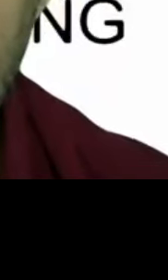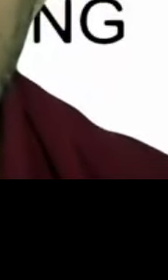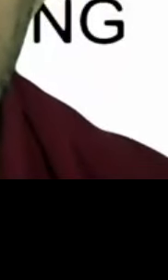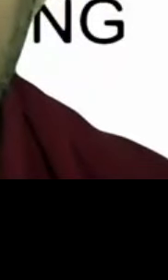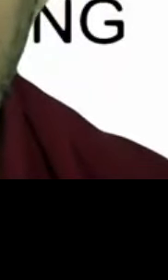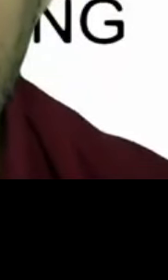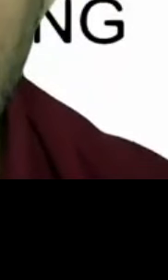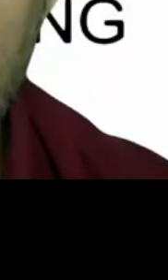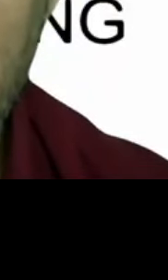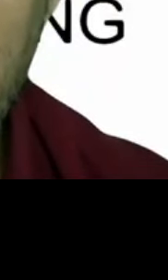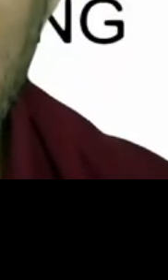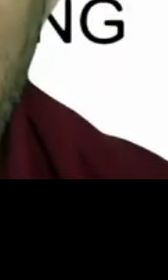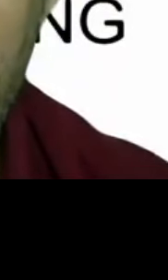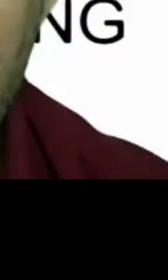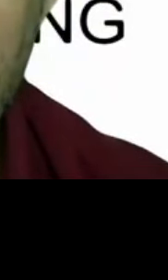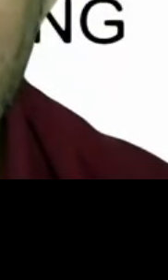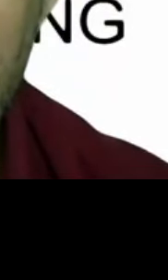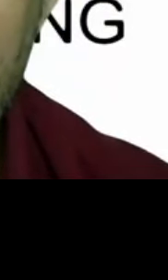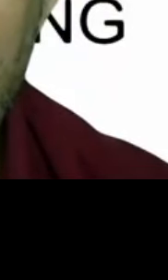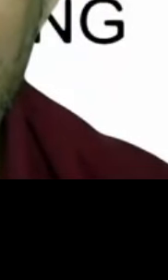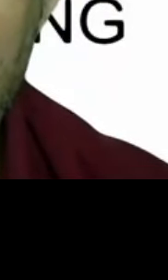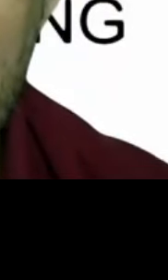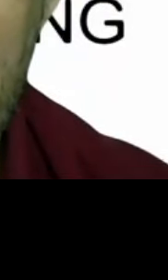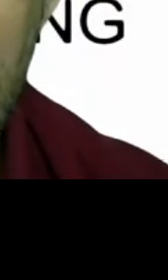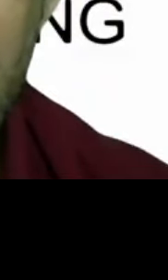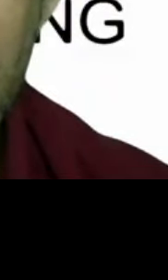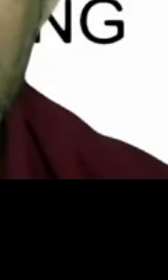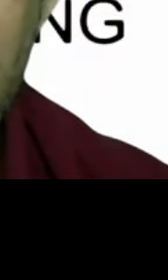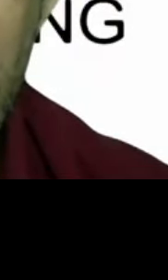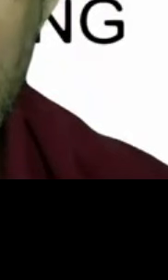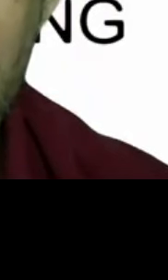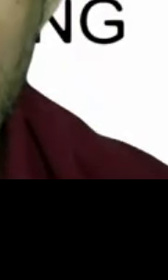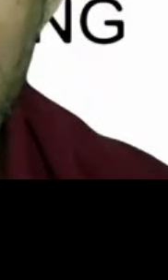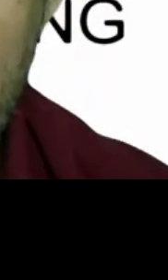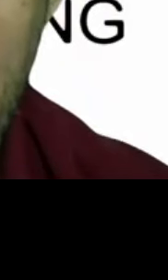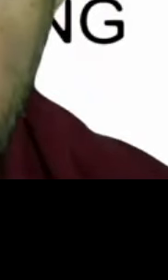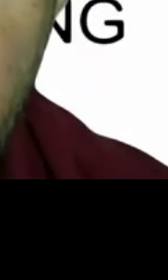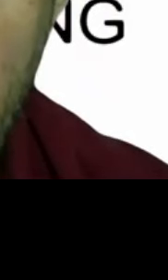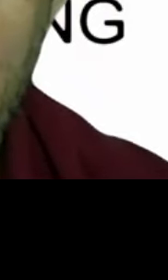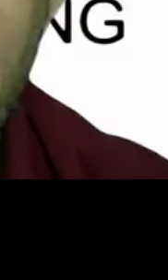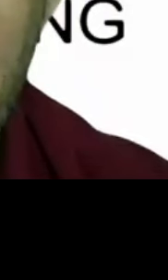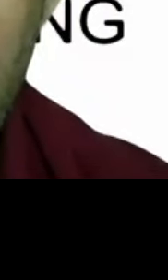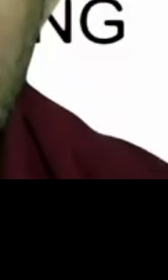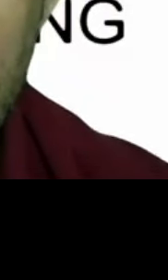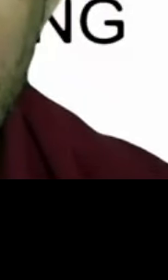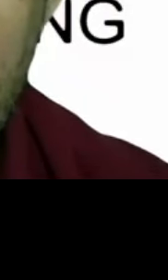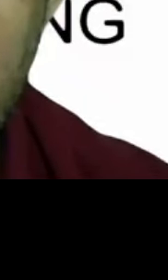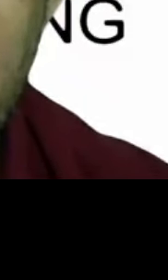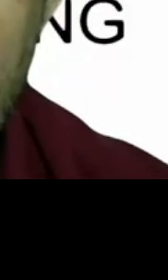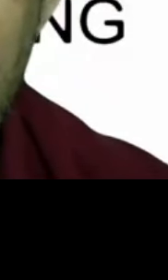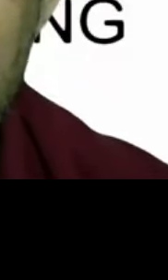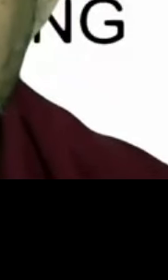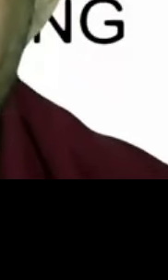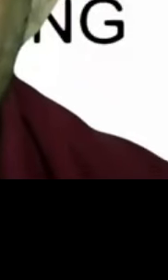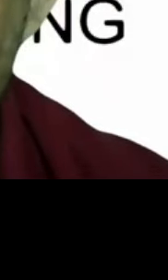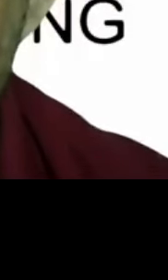cities. It's very useful and powerful experience. I believe that they are going to explain it more in more details. But what I want to say